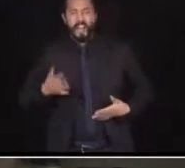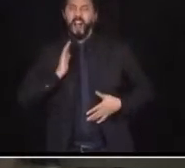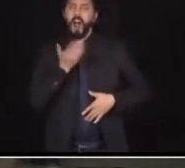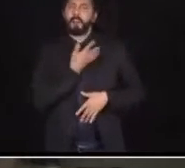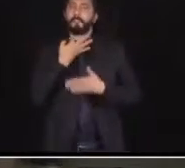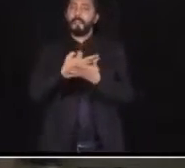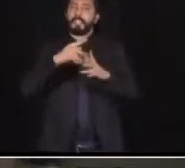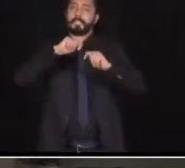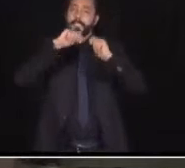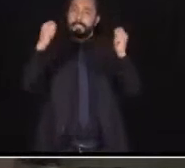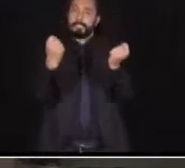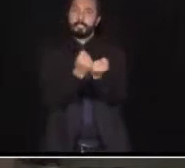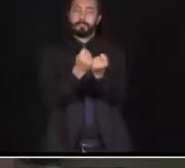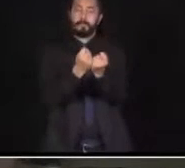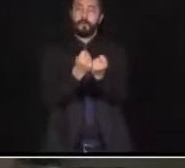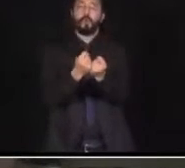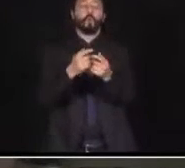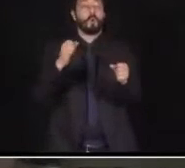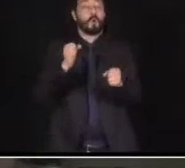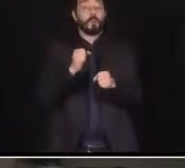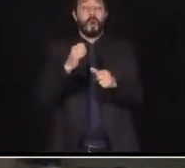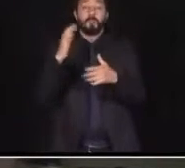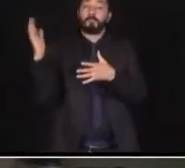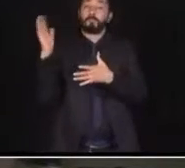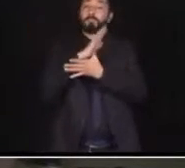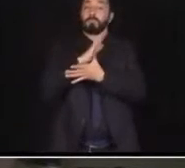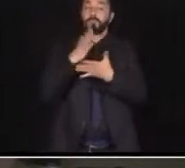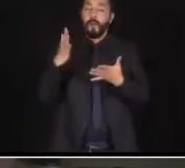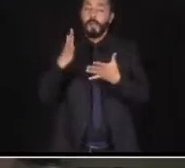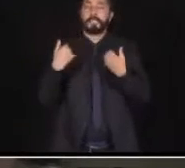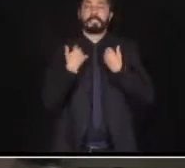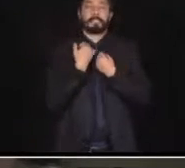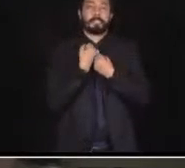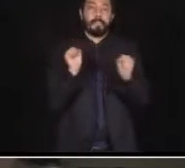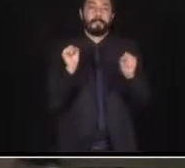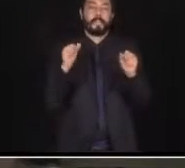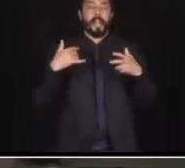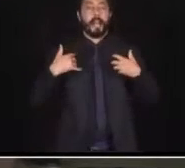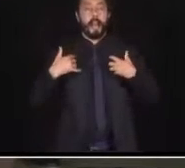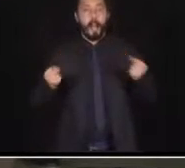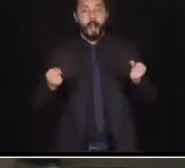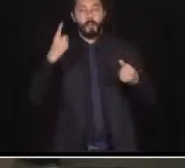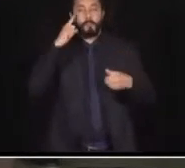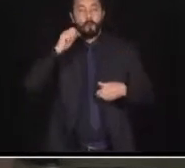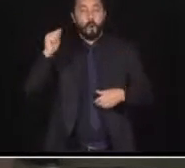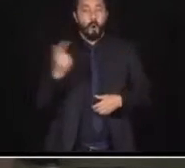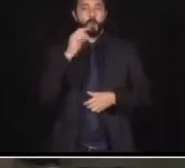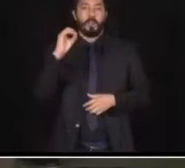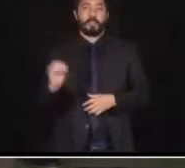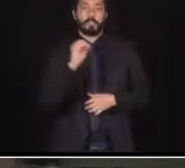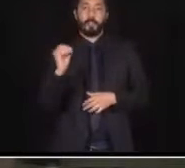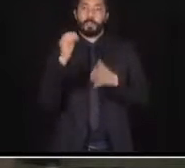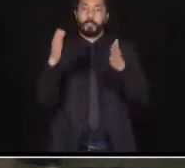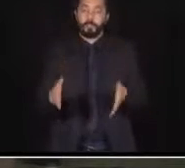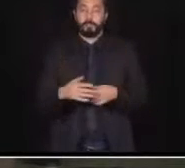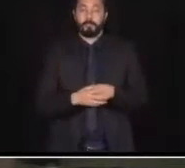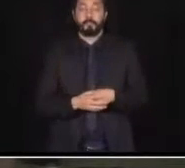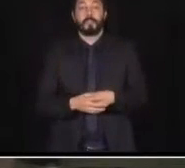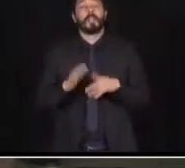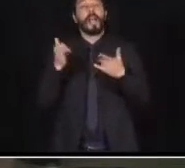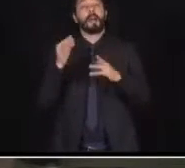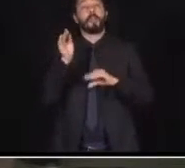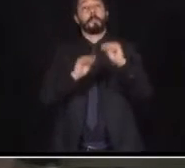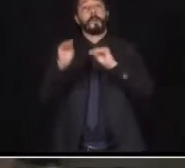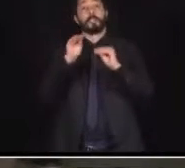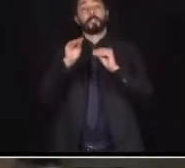sure that we take first and foremost the safety and health of all Ontarians into account. Now, we have to file a budget by